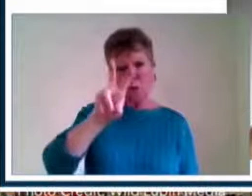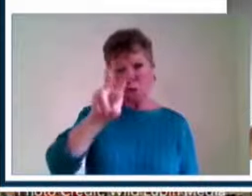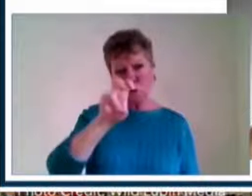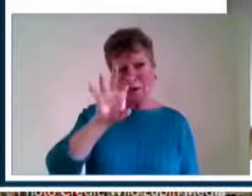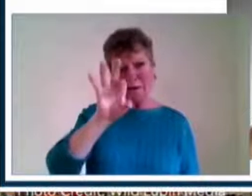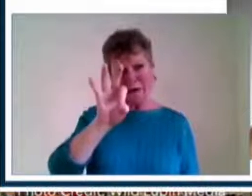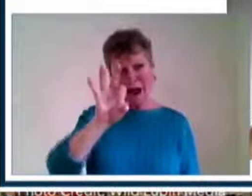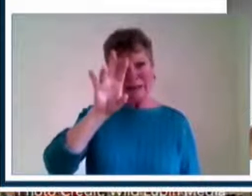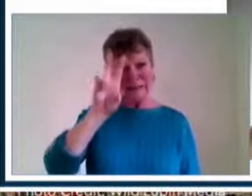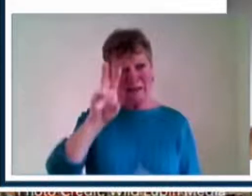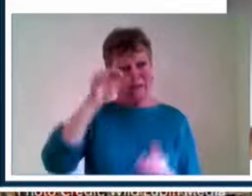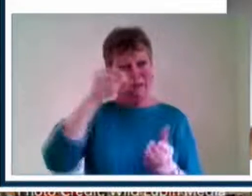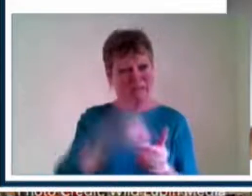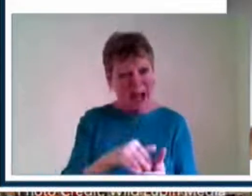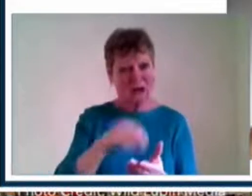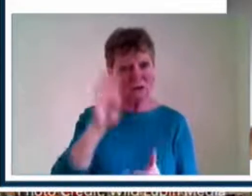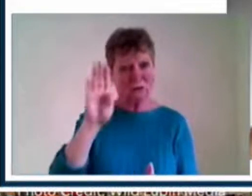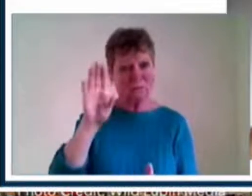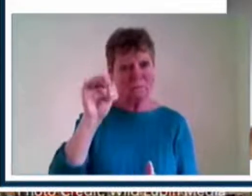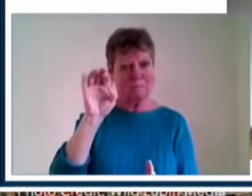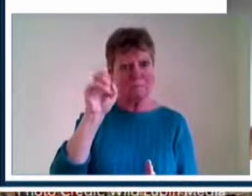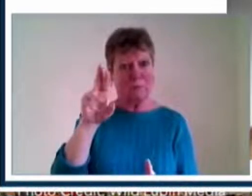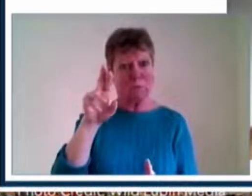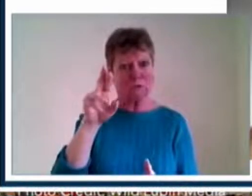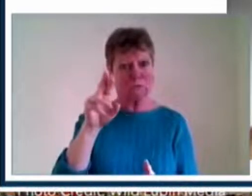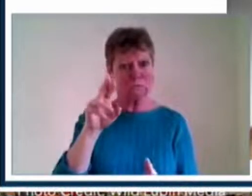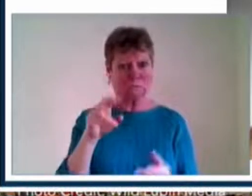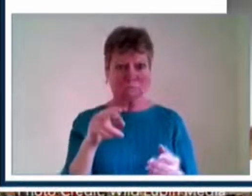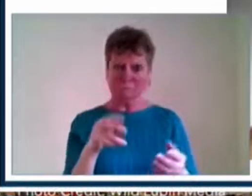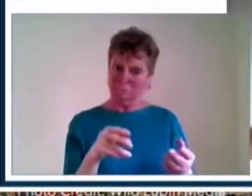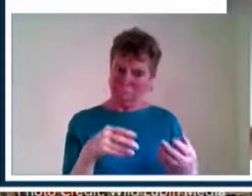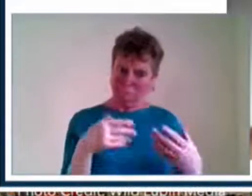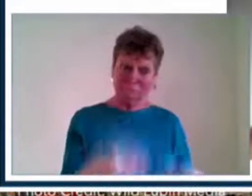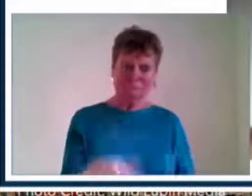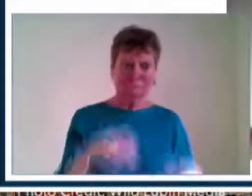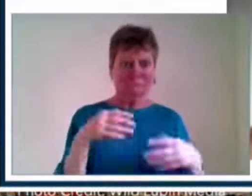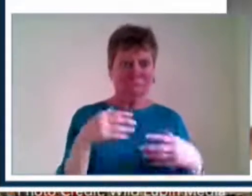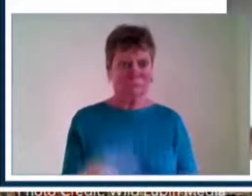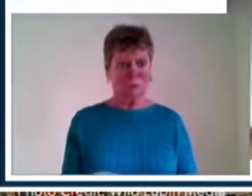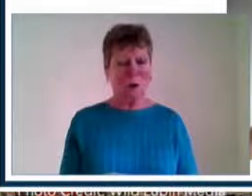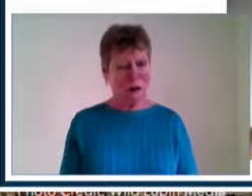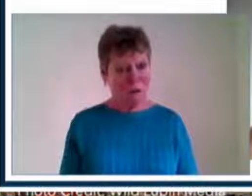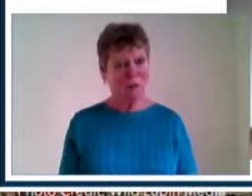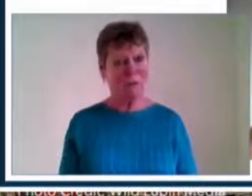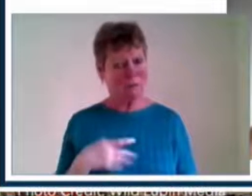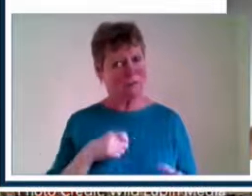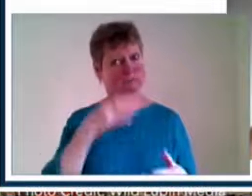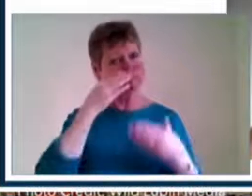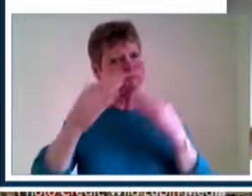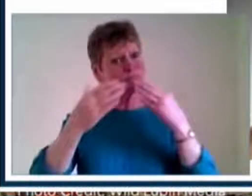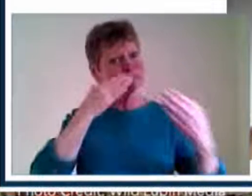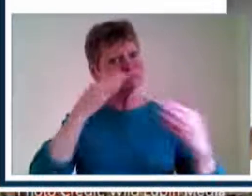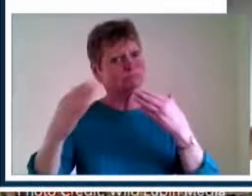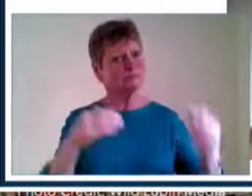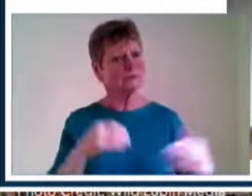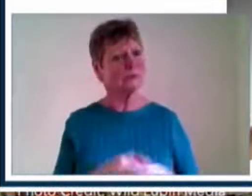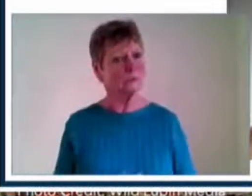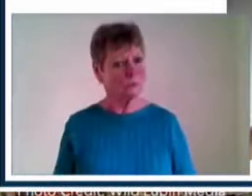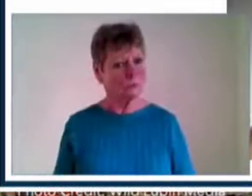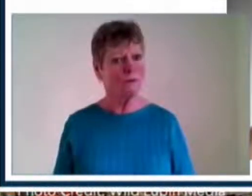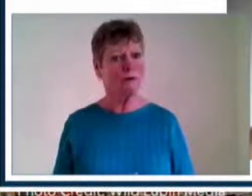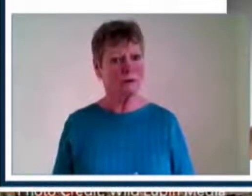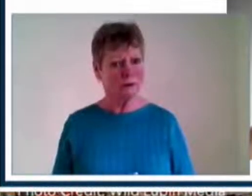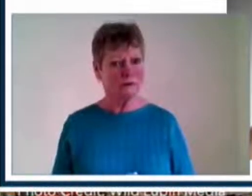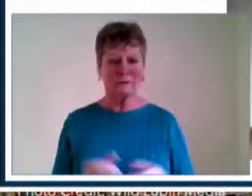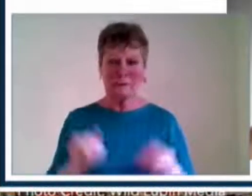297,000 booster doses will have been administered or booked. That's a massive effort, and I want to thank everyone who played a part.